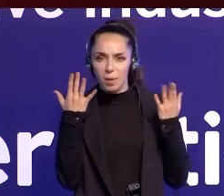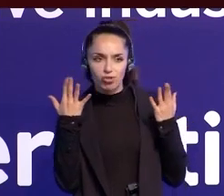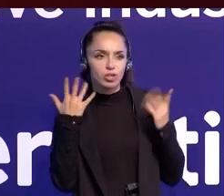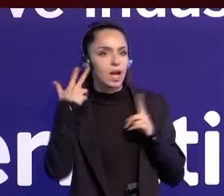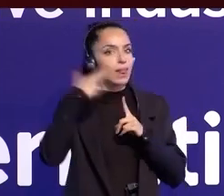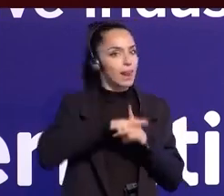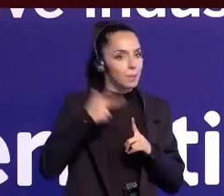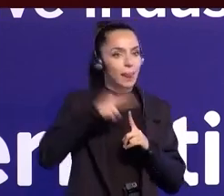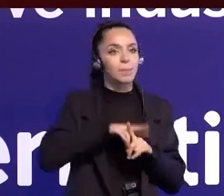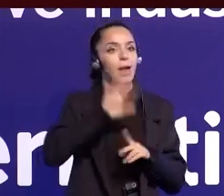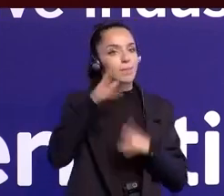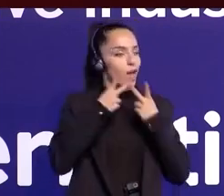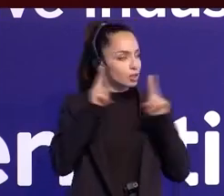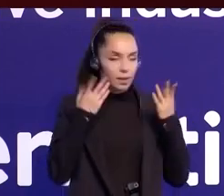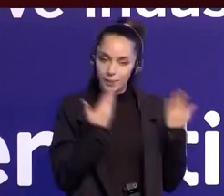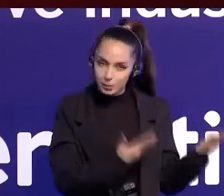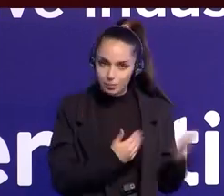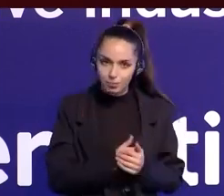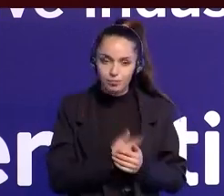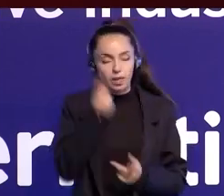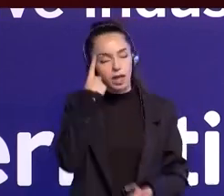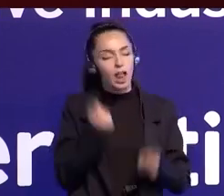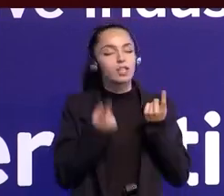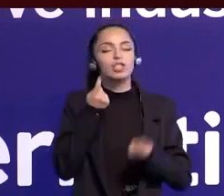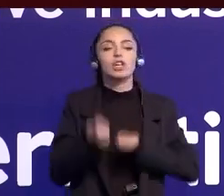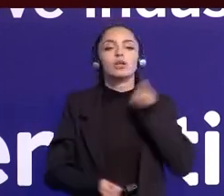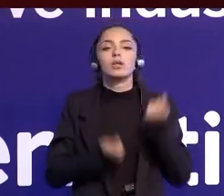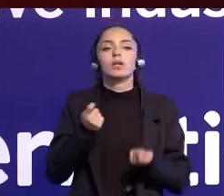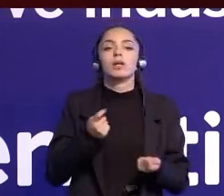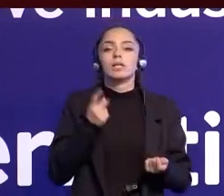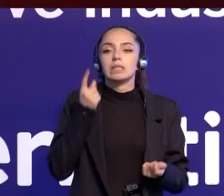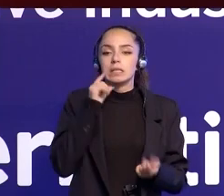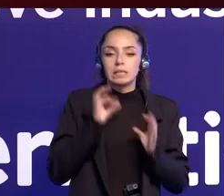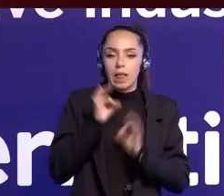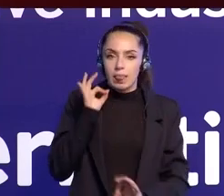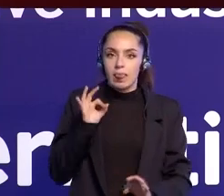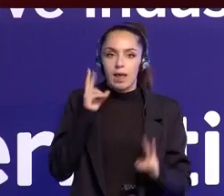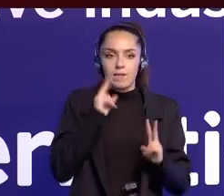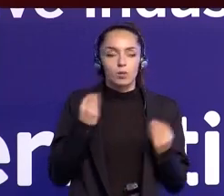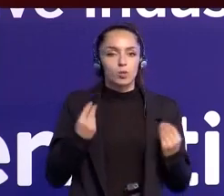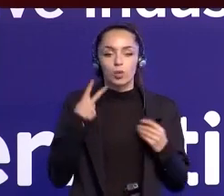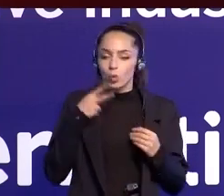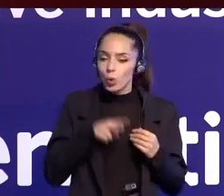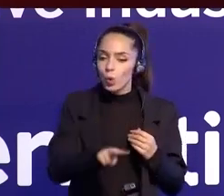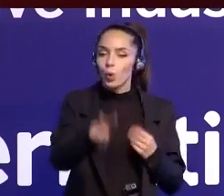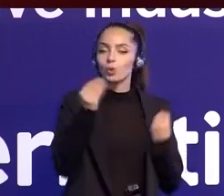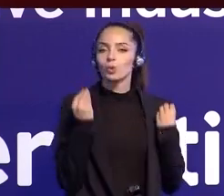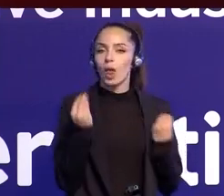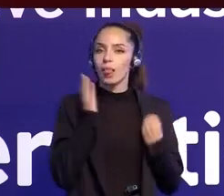creative industries confirm the civilization path that Ukraine has